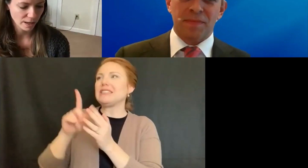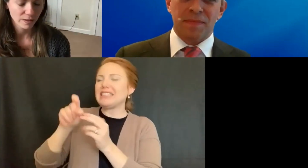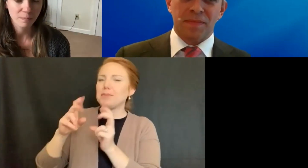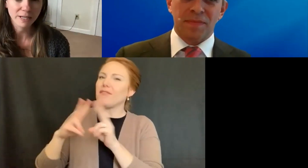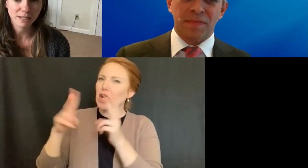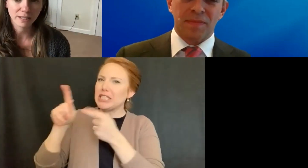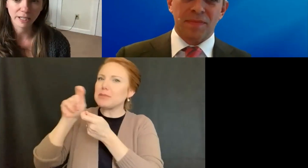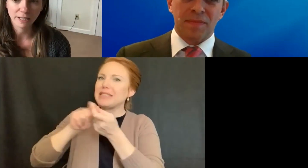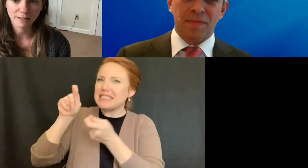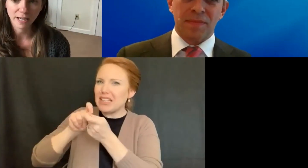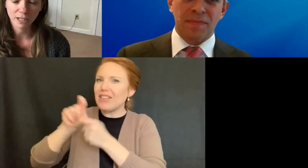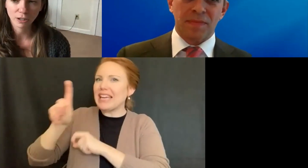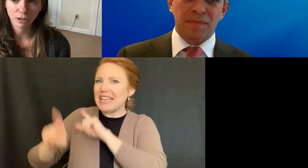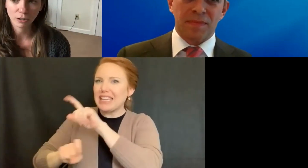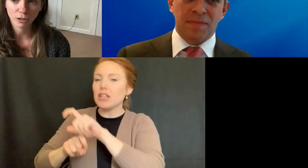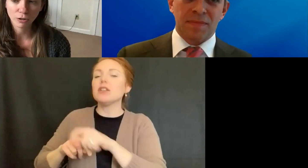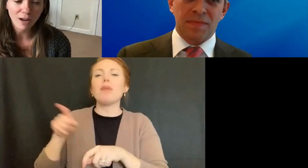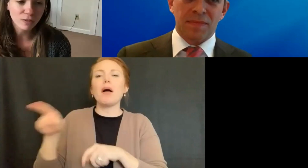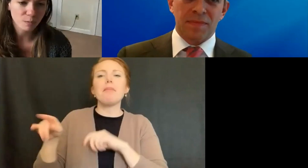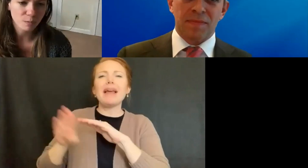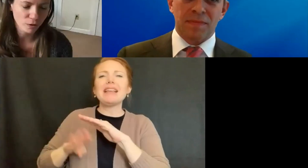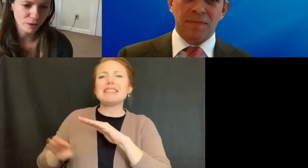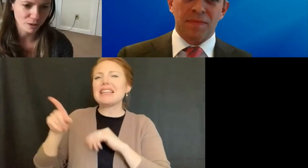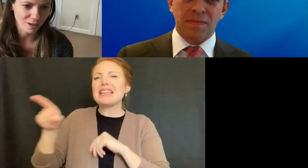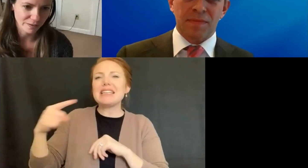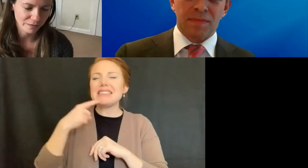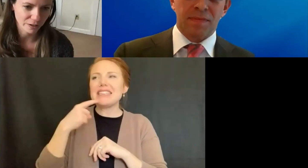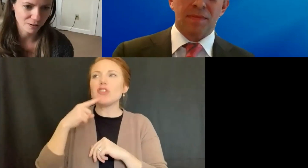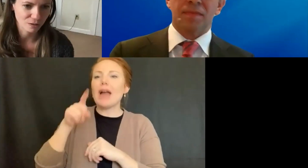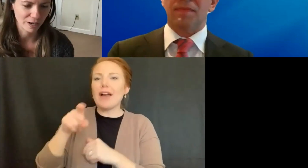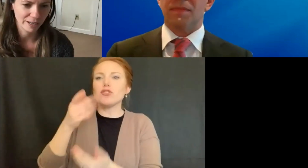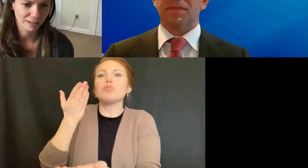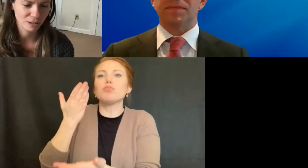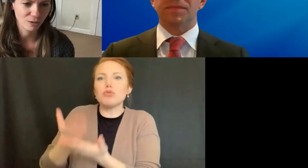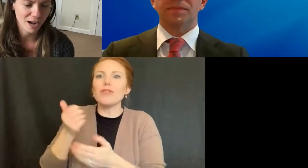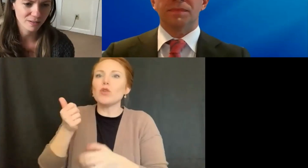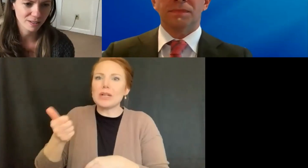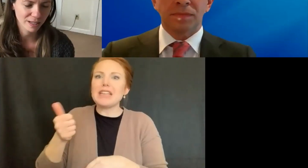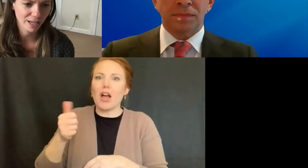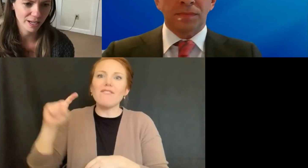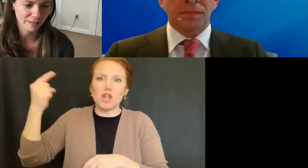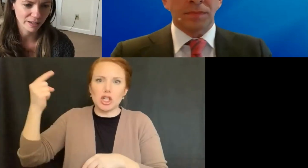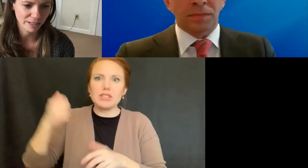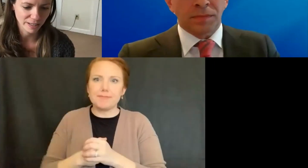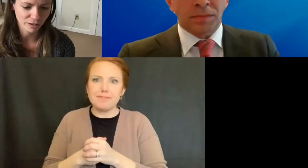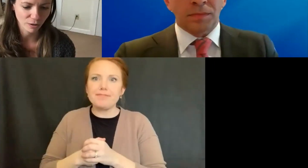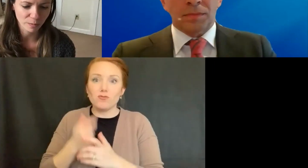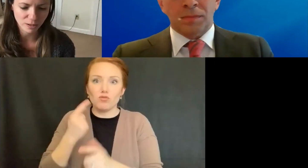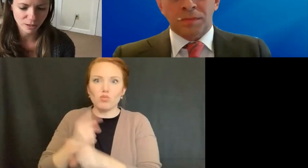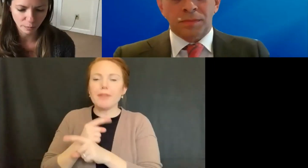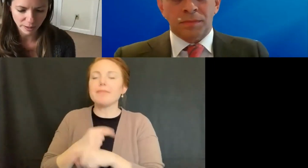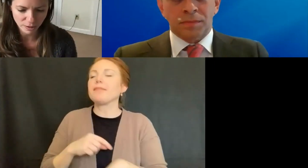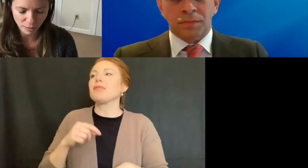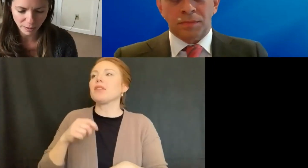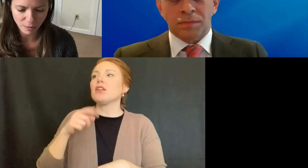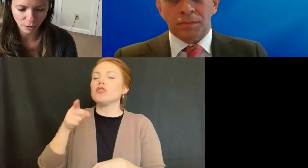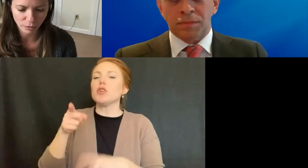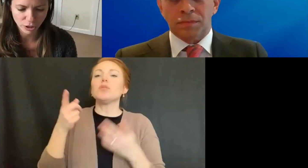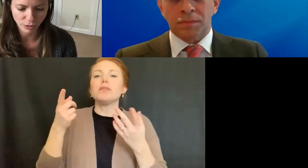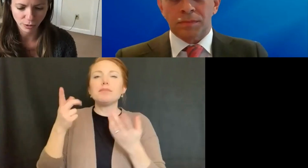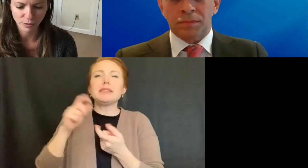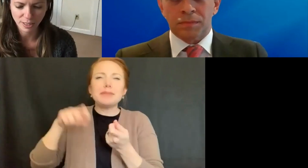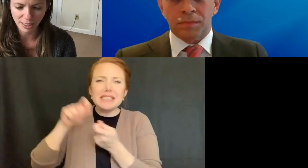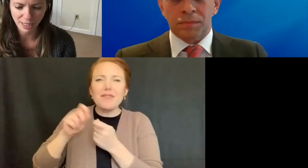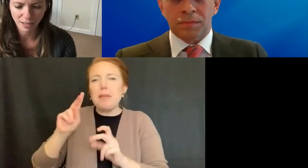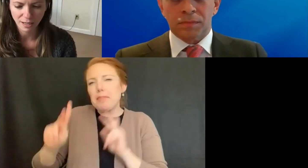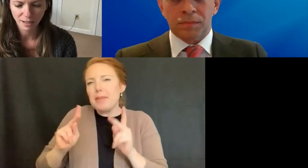that basically he said, you have to prove yourself at first, right? So you have to get it. And he's like, there'll be certain people close